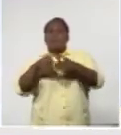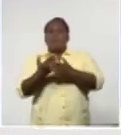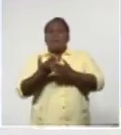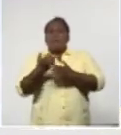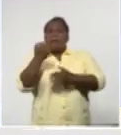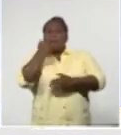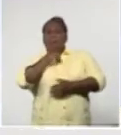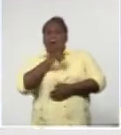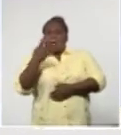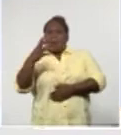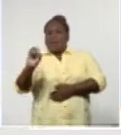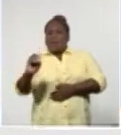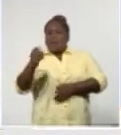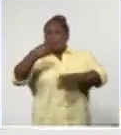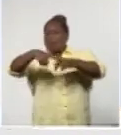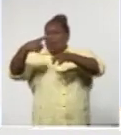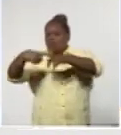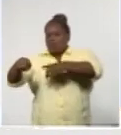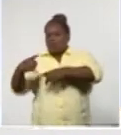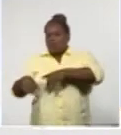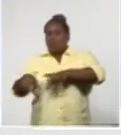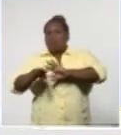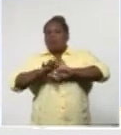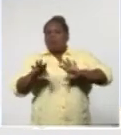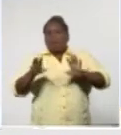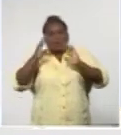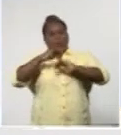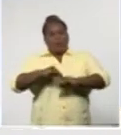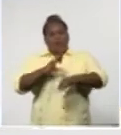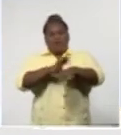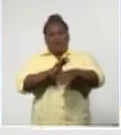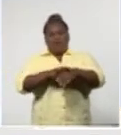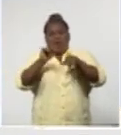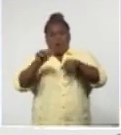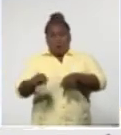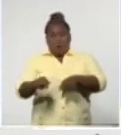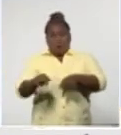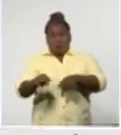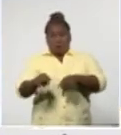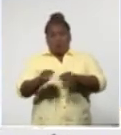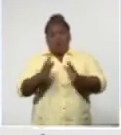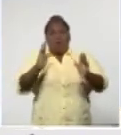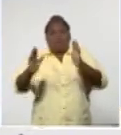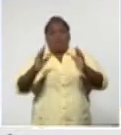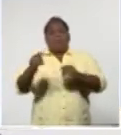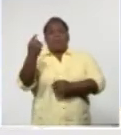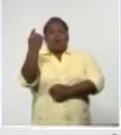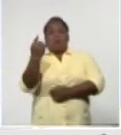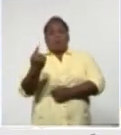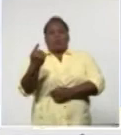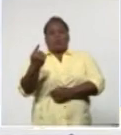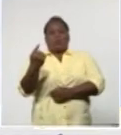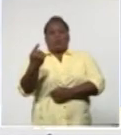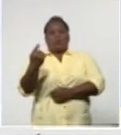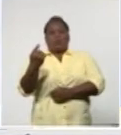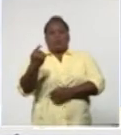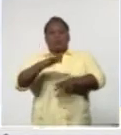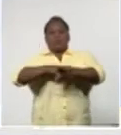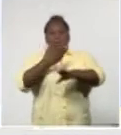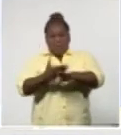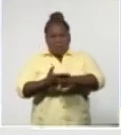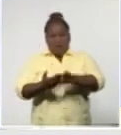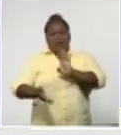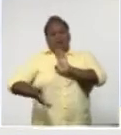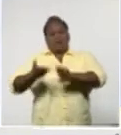de Cuba, Guantánamo, and the special municipality of the Island of Youth have been more than 15 days and